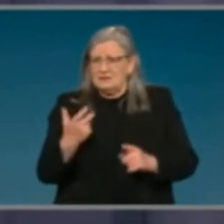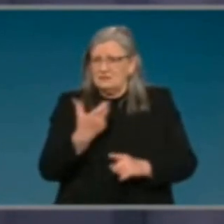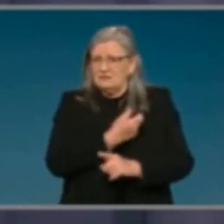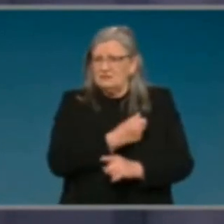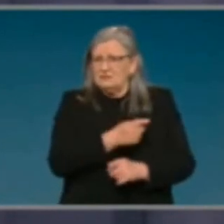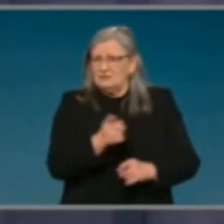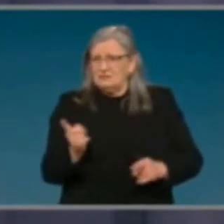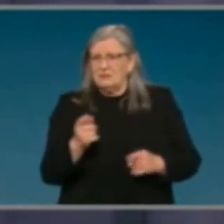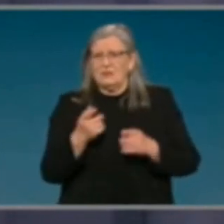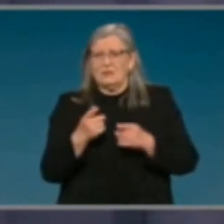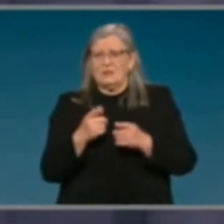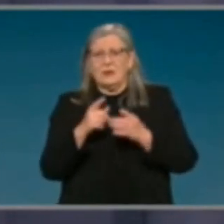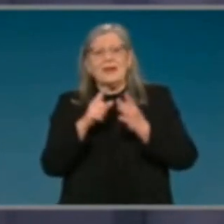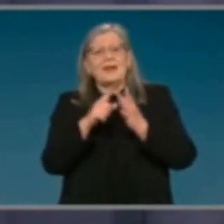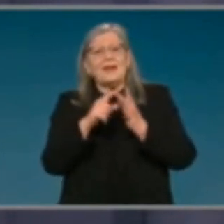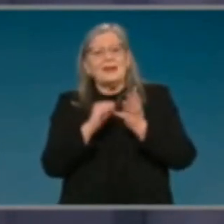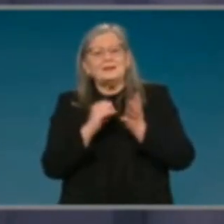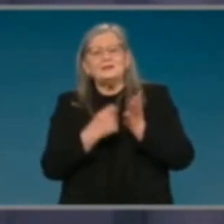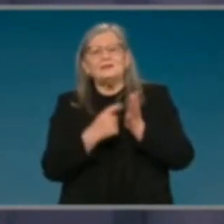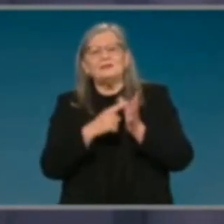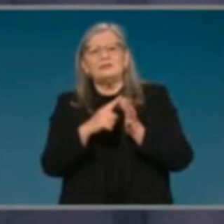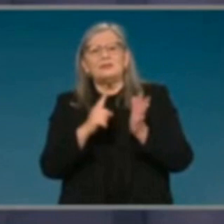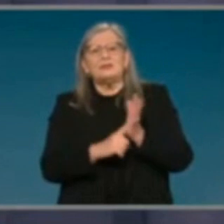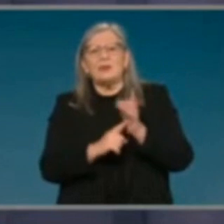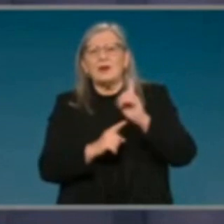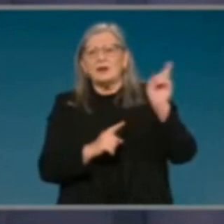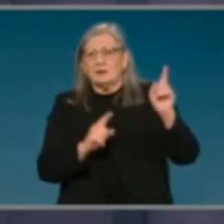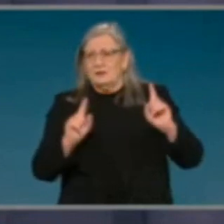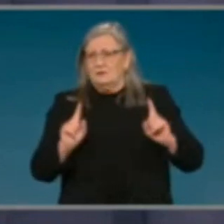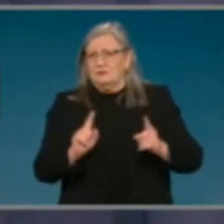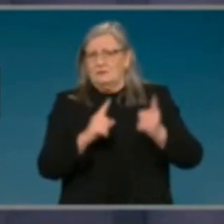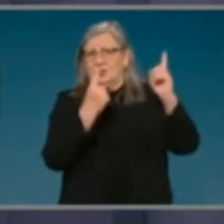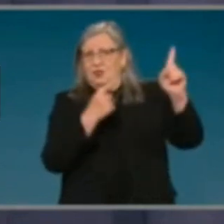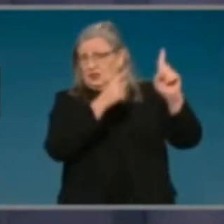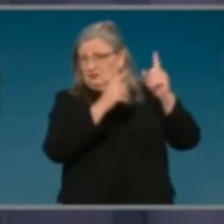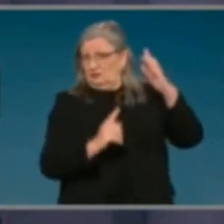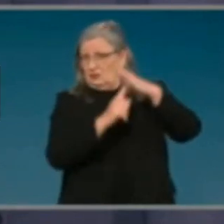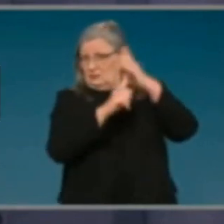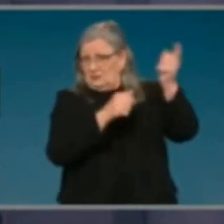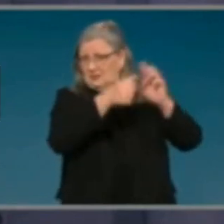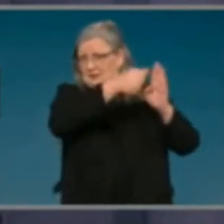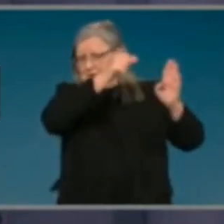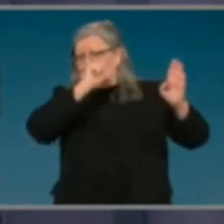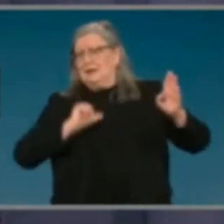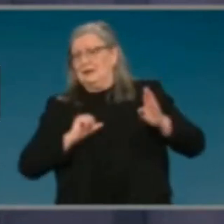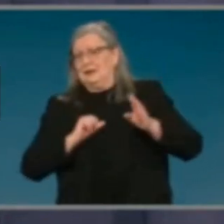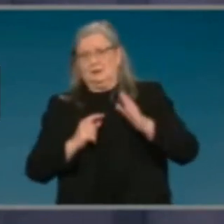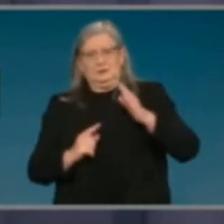of the earliest nations in the world to have commenced a whole-of-country booster program with